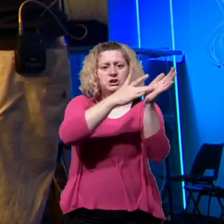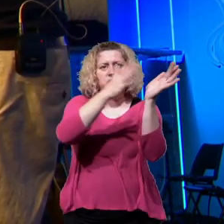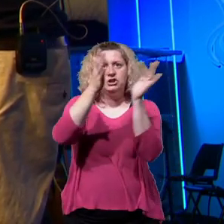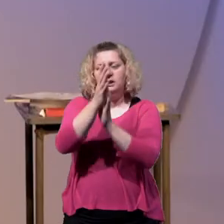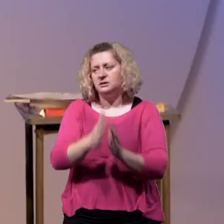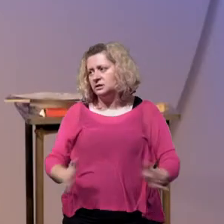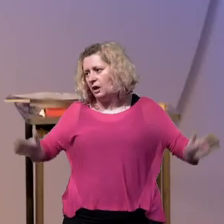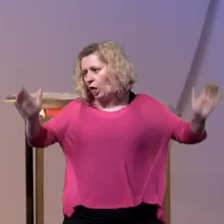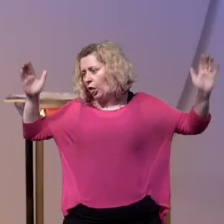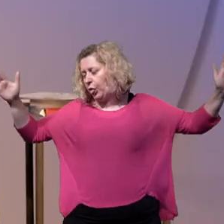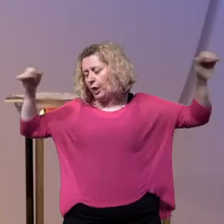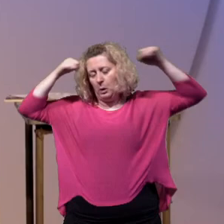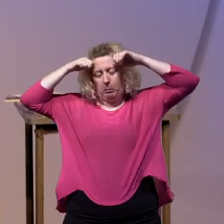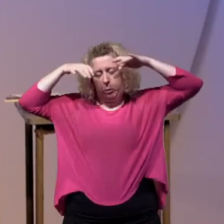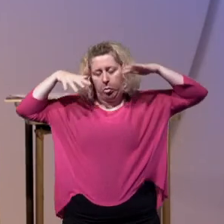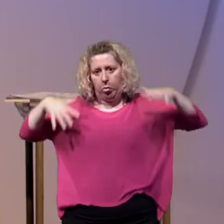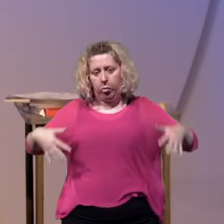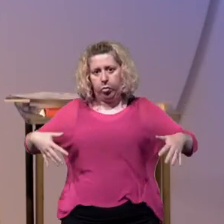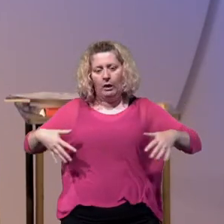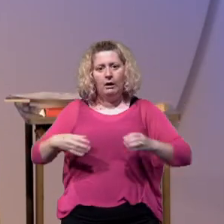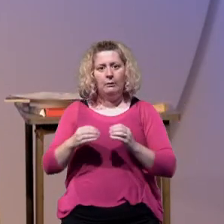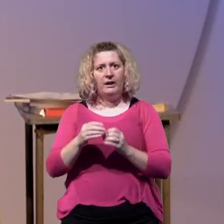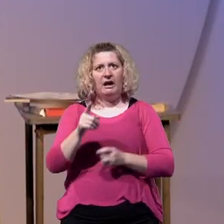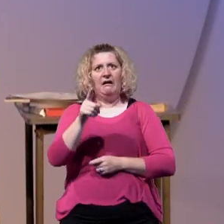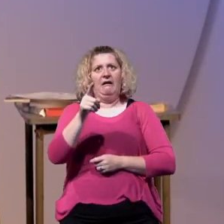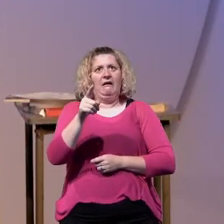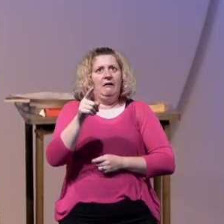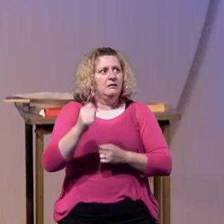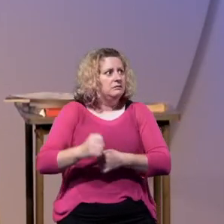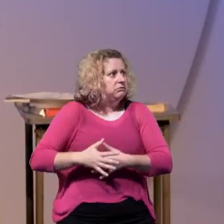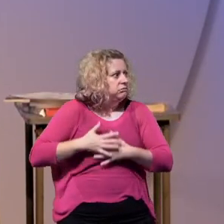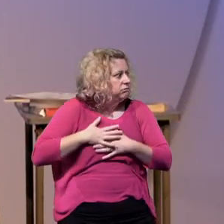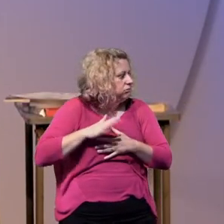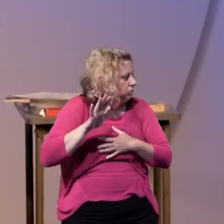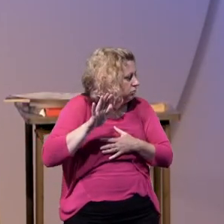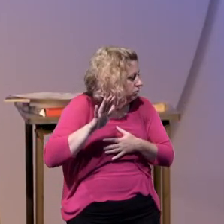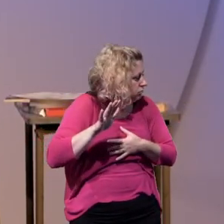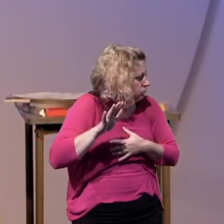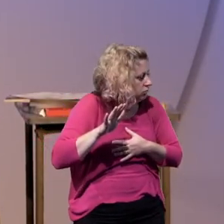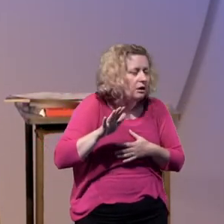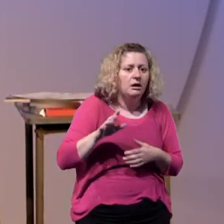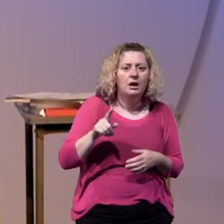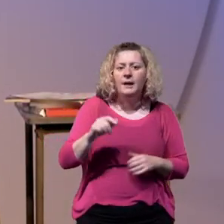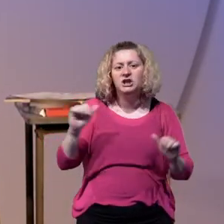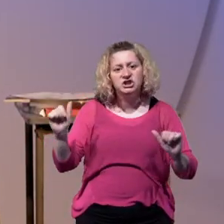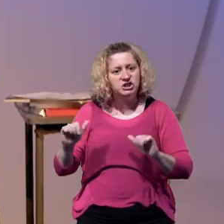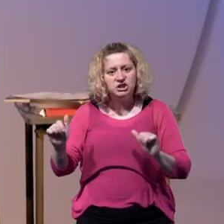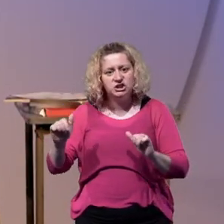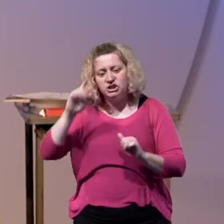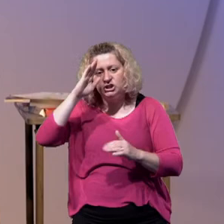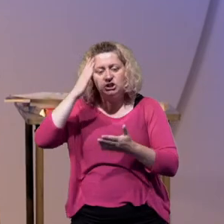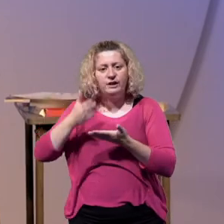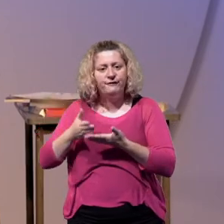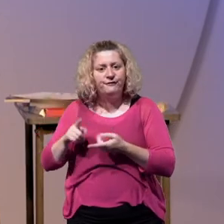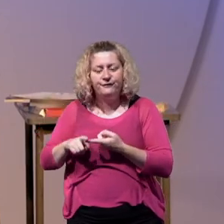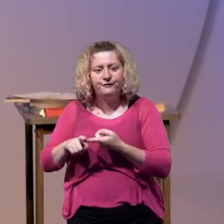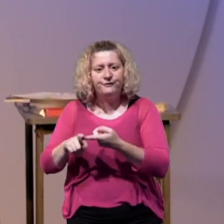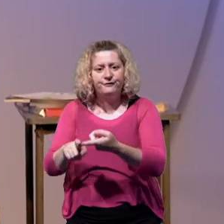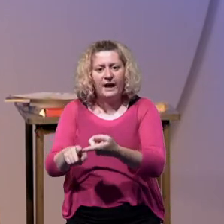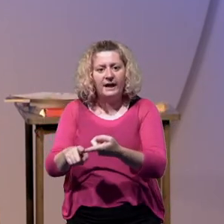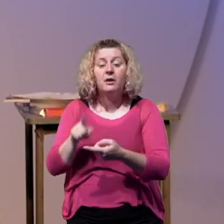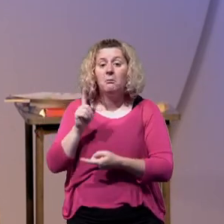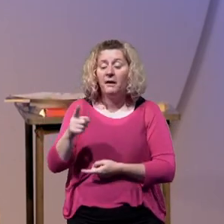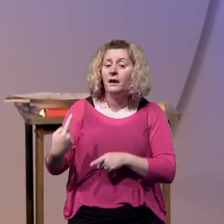spooked him. Billy had not yet been fully indoctrinated into the faith, but once he was at the boys' school, that occurred as swiftly and as